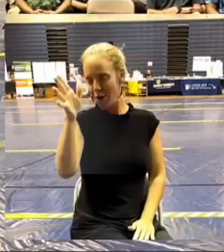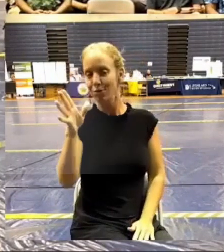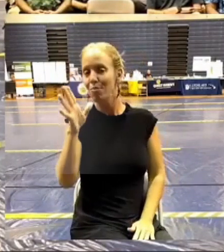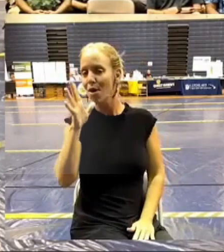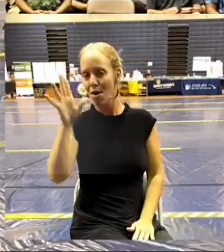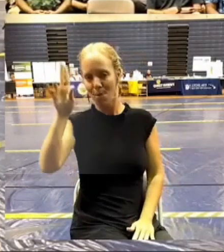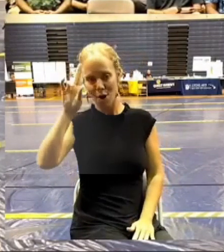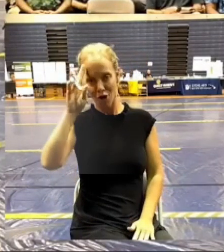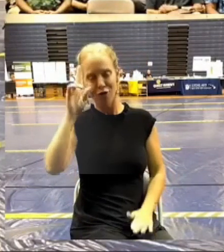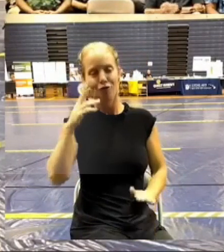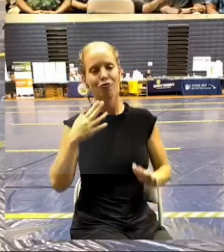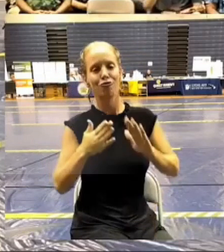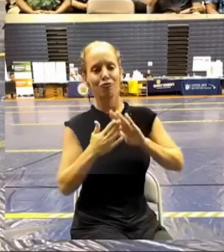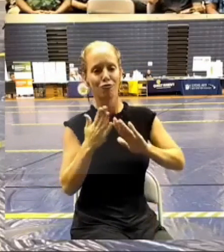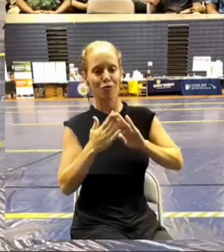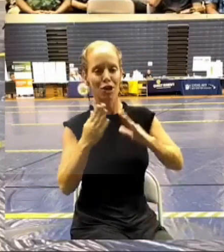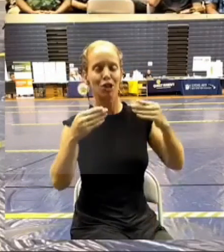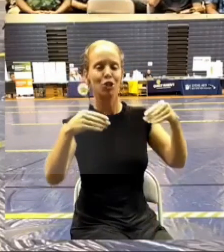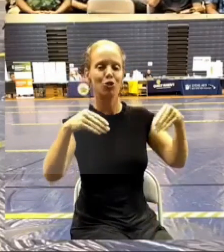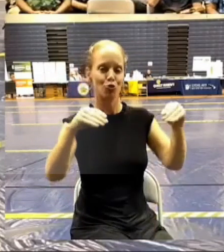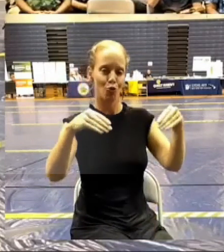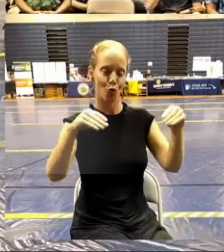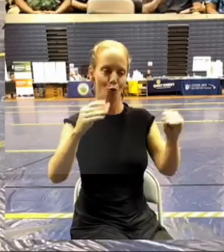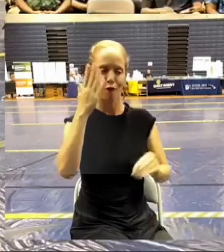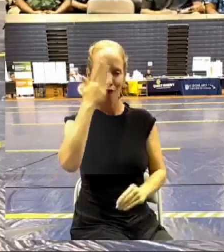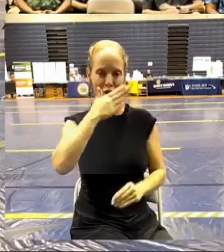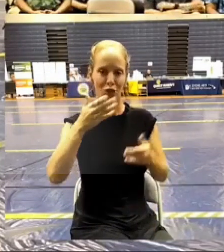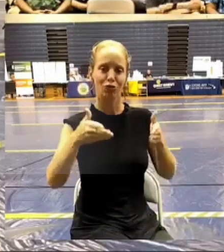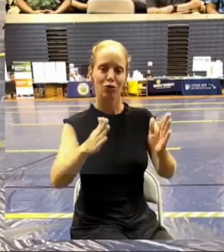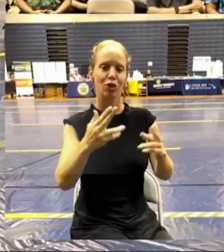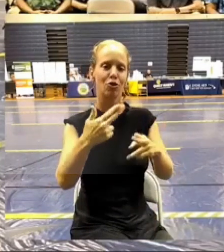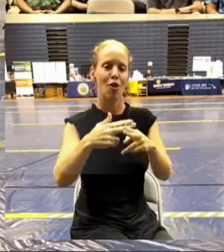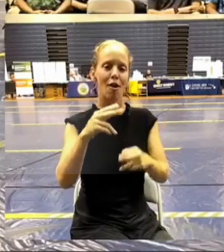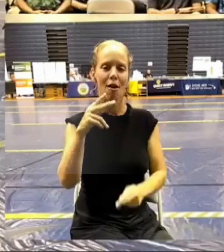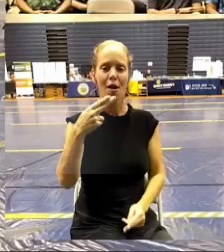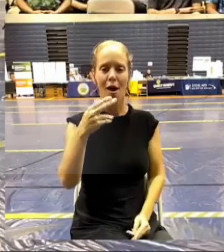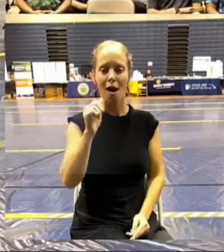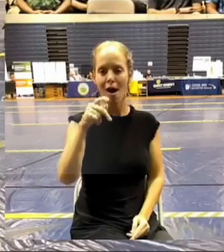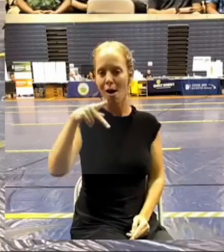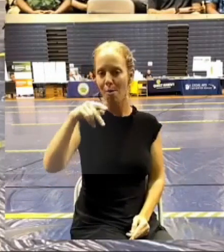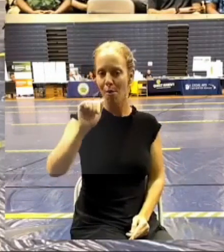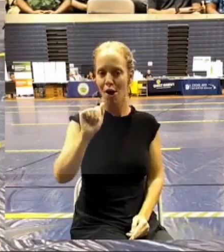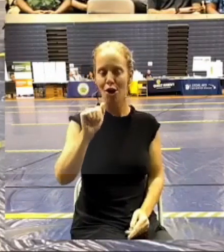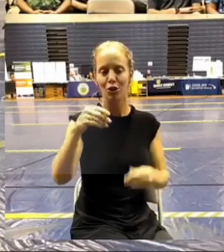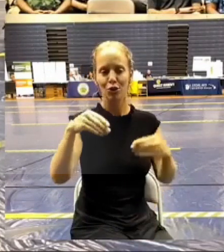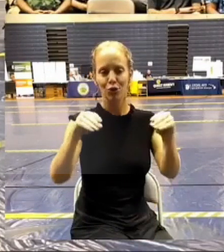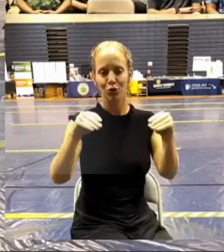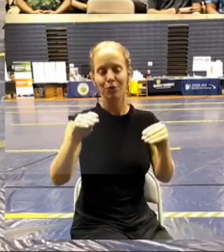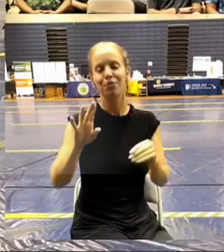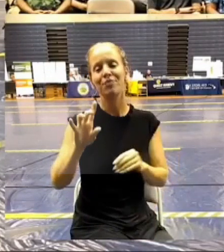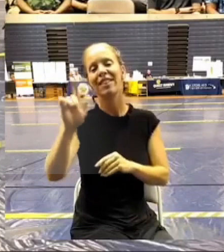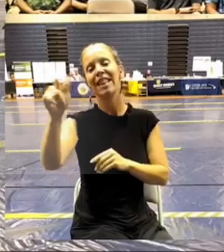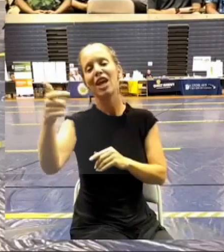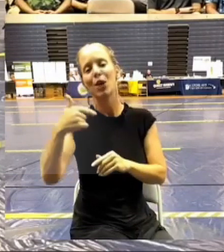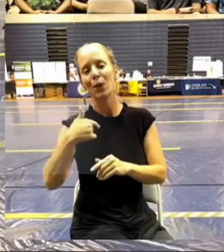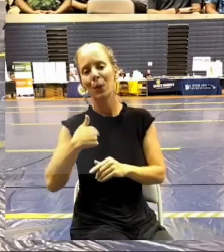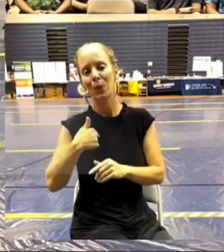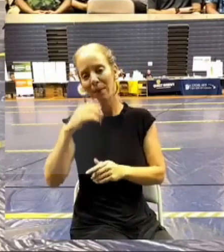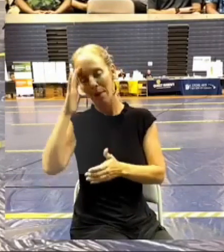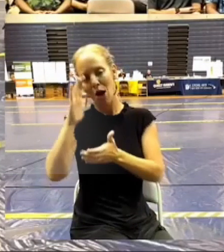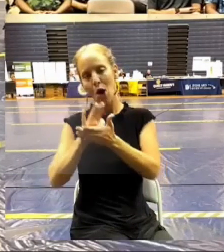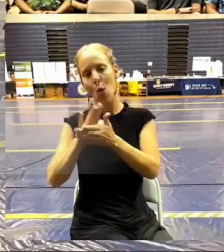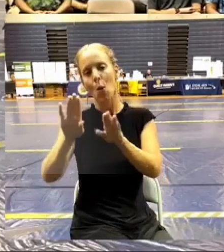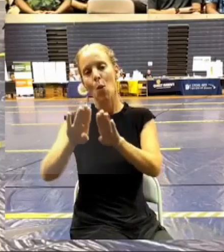ran a store on Front Street called Hapo Store. Later on, me and my husband opened No Ko'oi Deli. We had that for